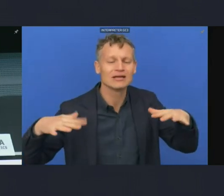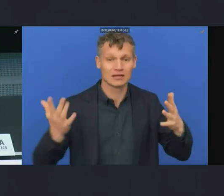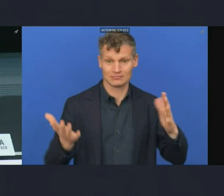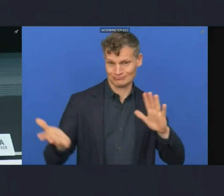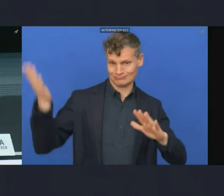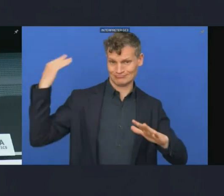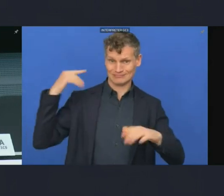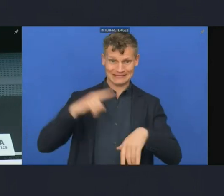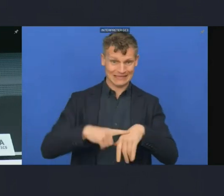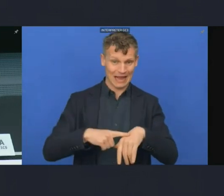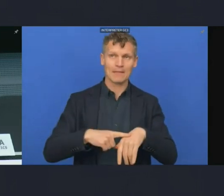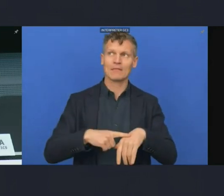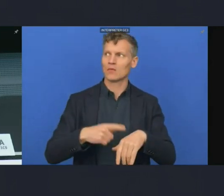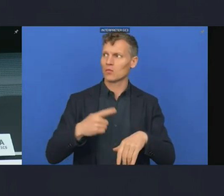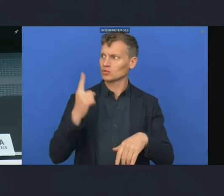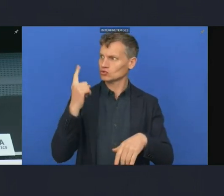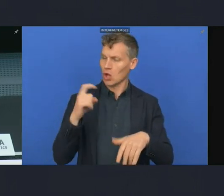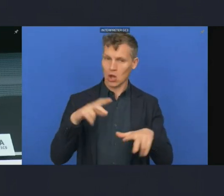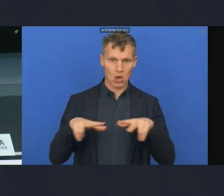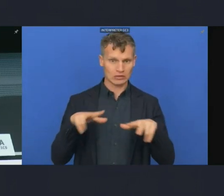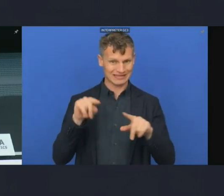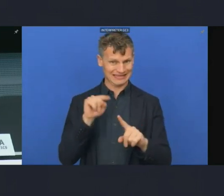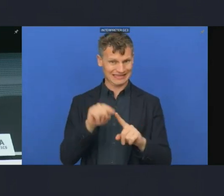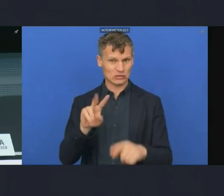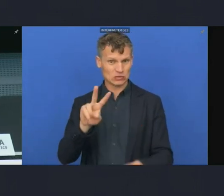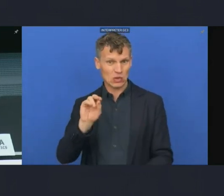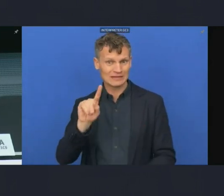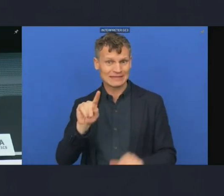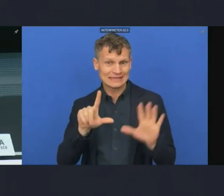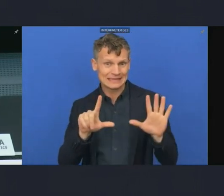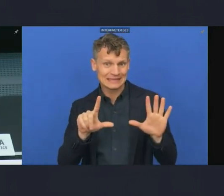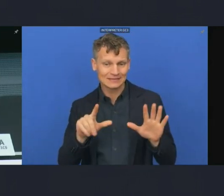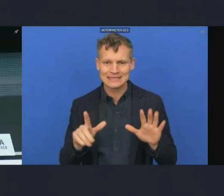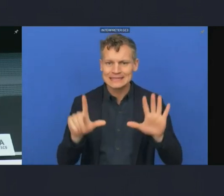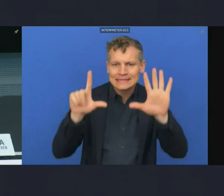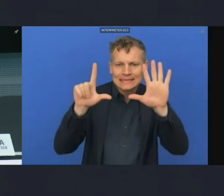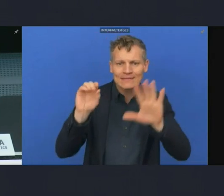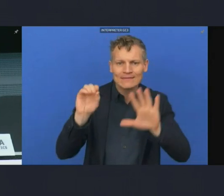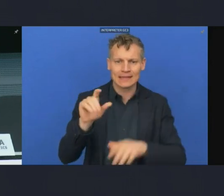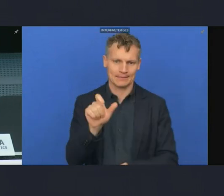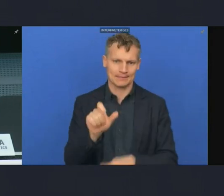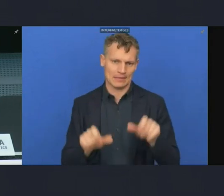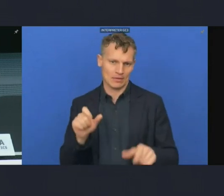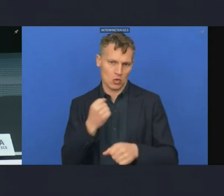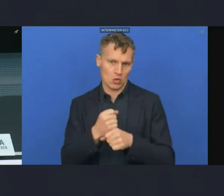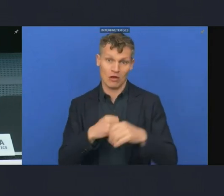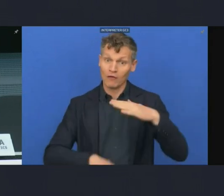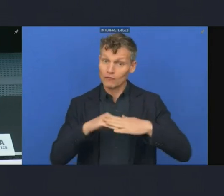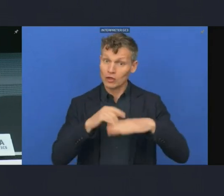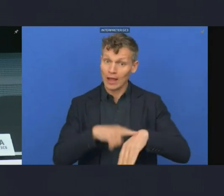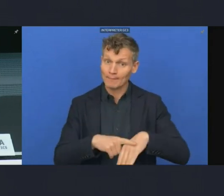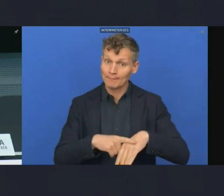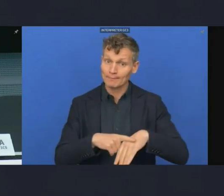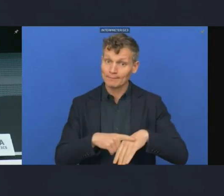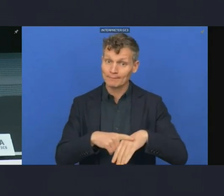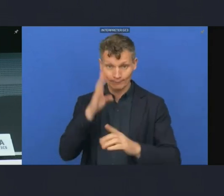championships in 2017, and we were 70 people working full-time for this event. And at that time,